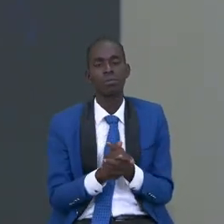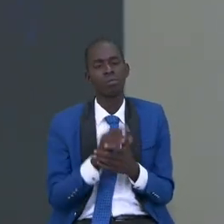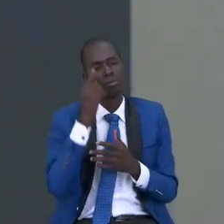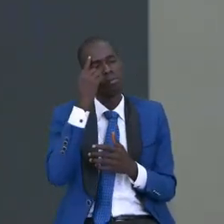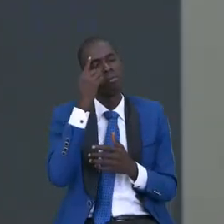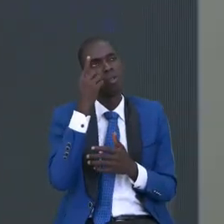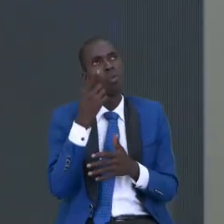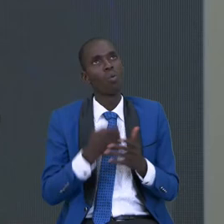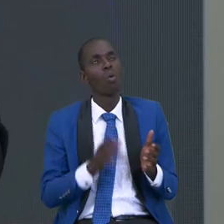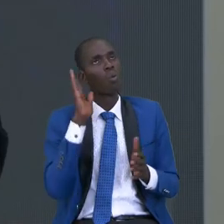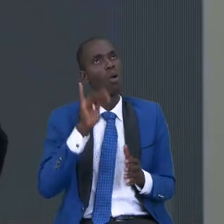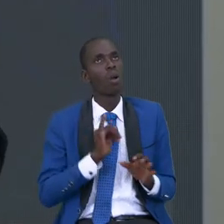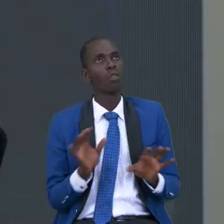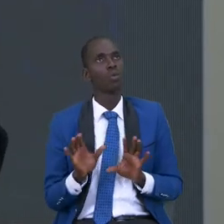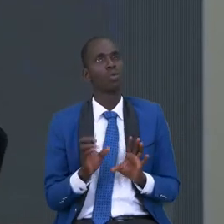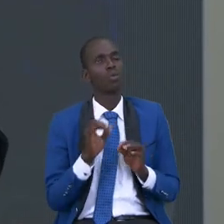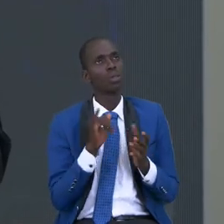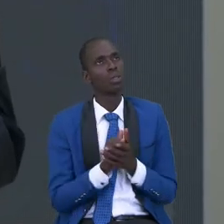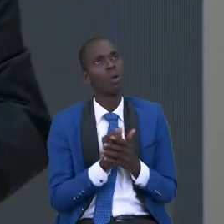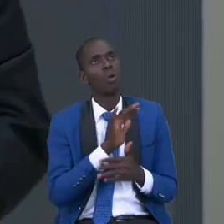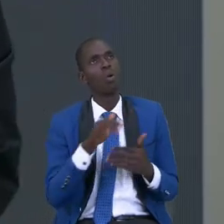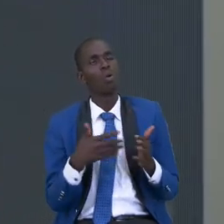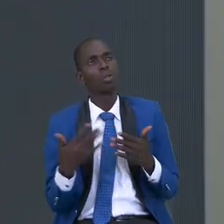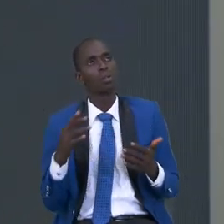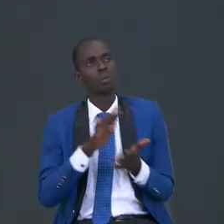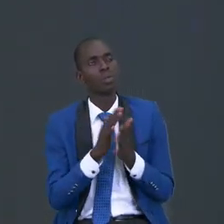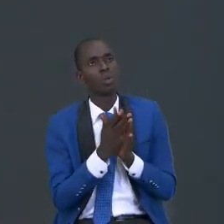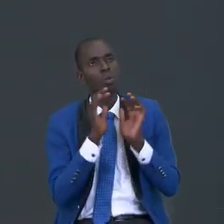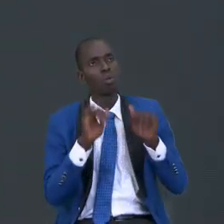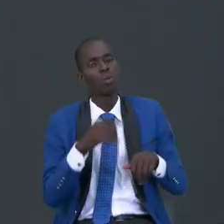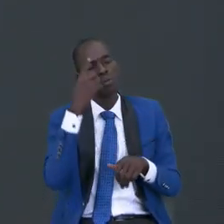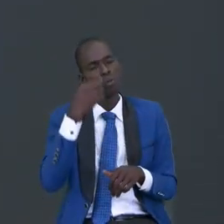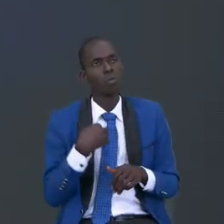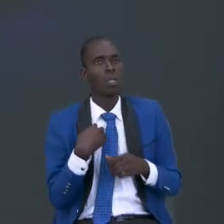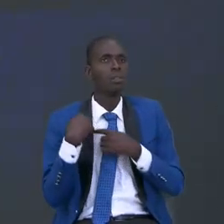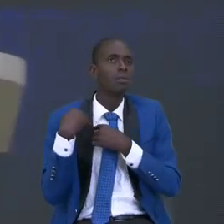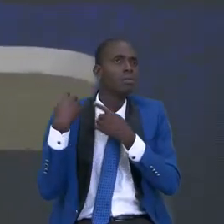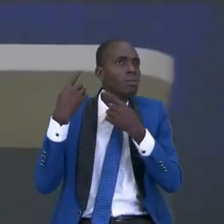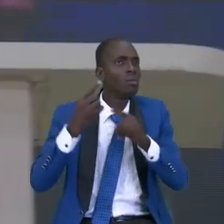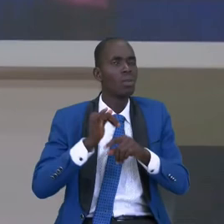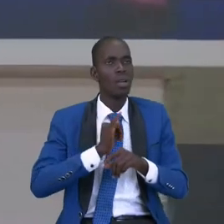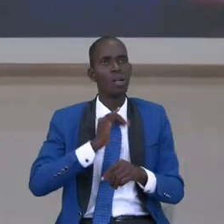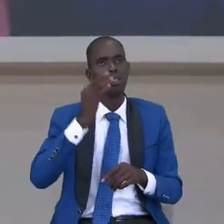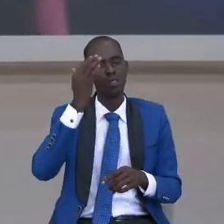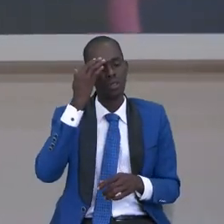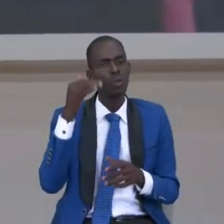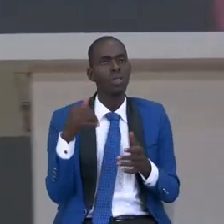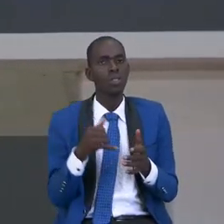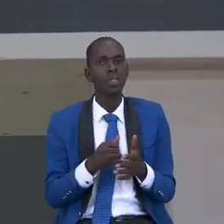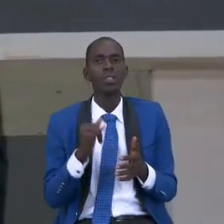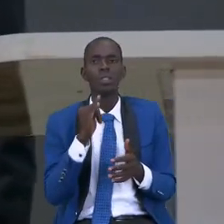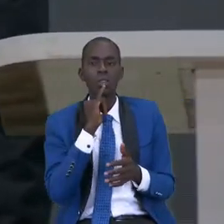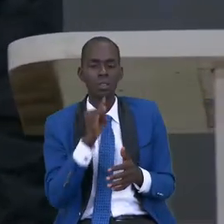so that all things are possible for me? Since I know it's on the count of